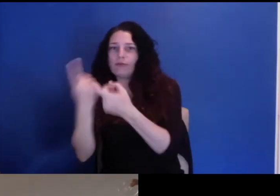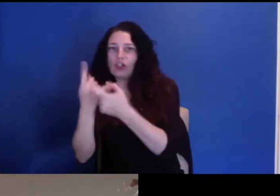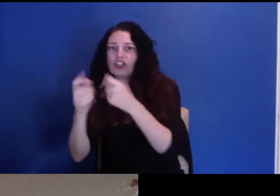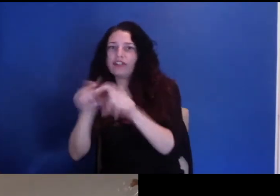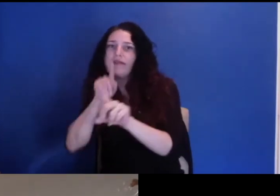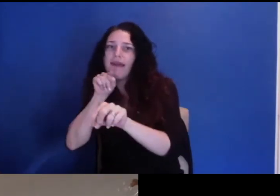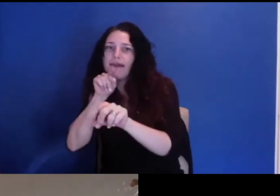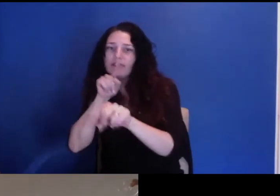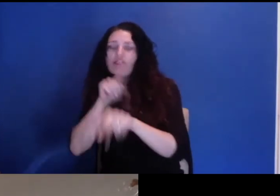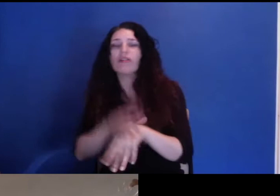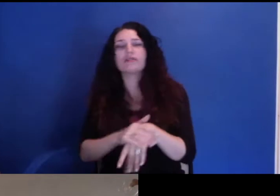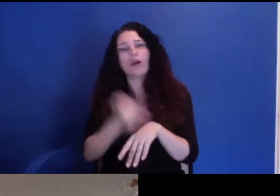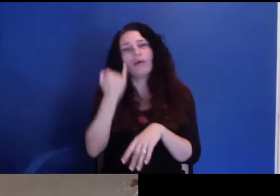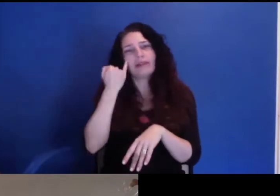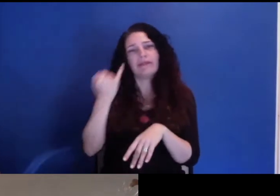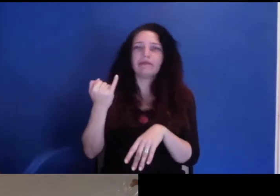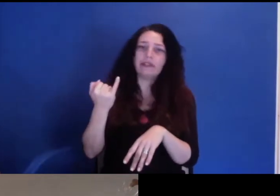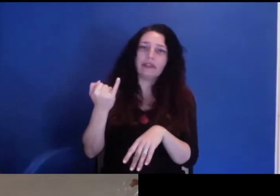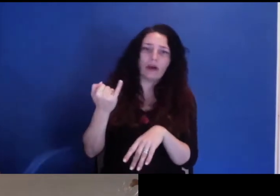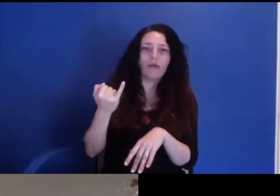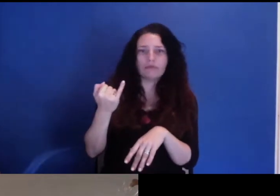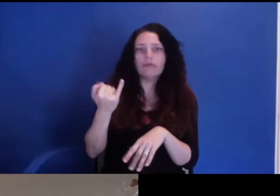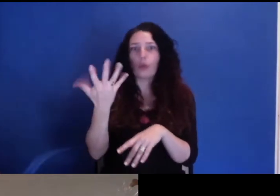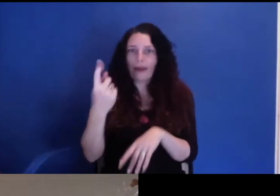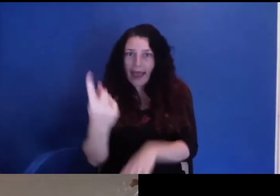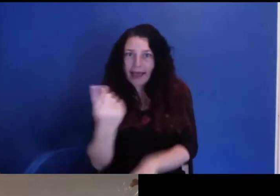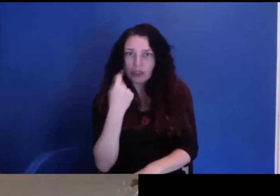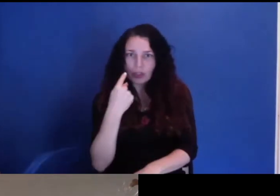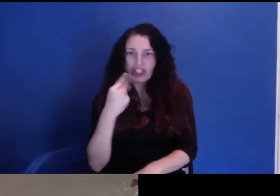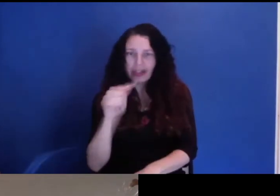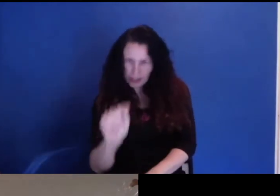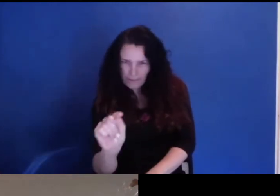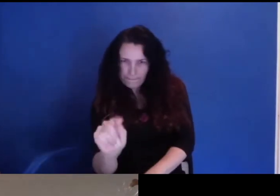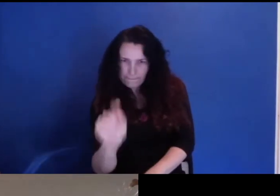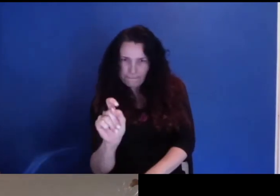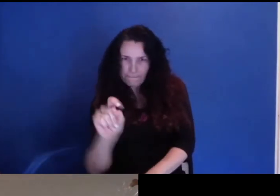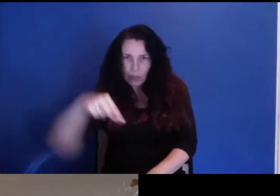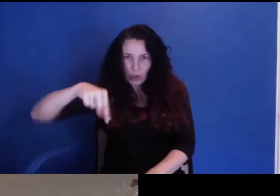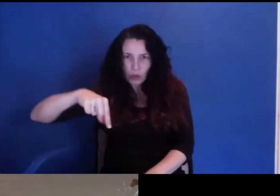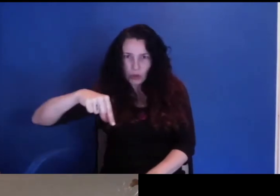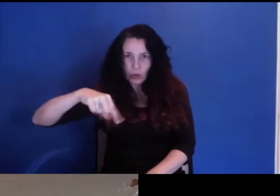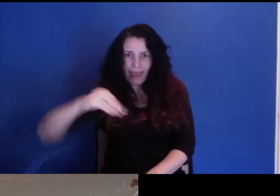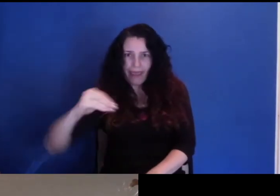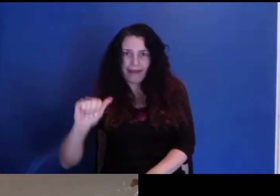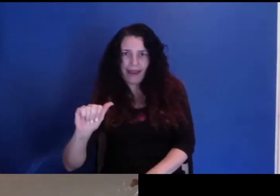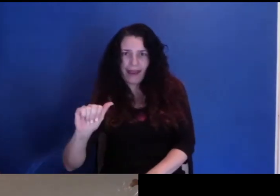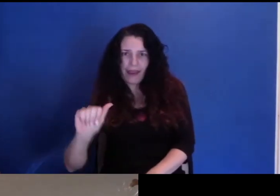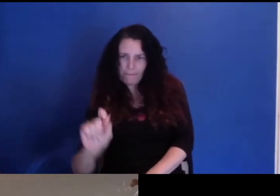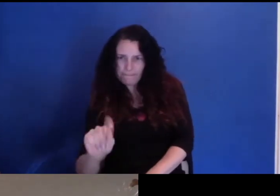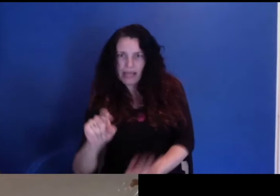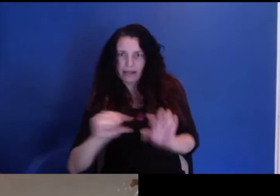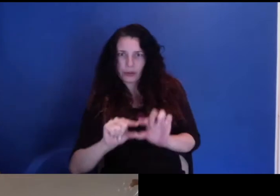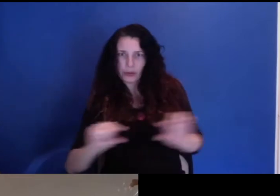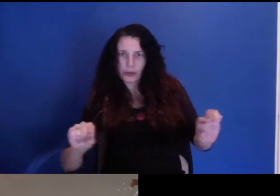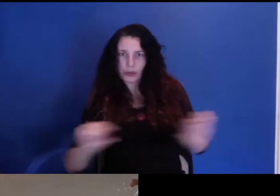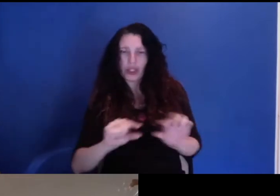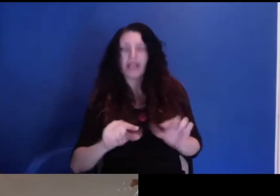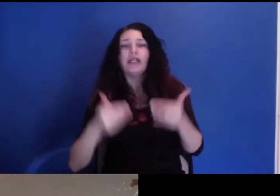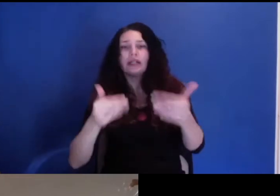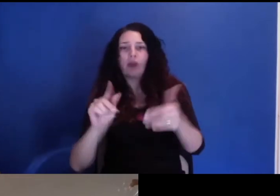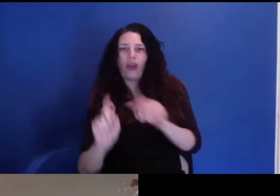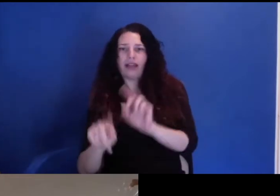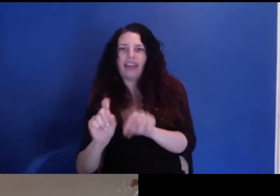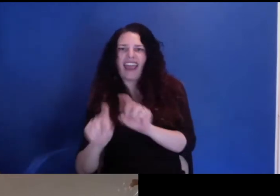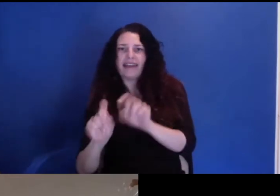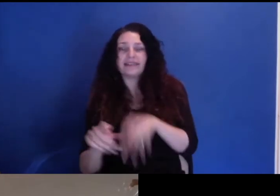question and answer button if you want to ask questions. And yeah, and if you're having any other issues,